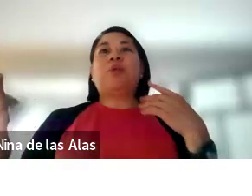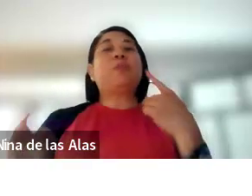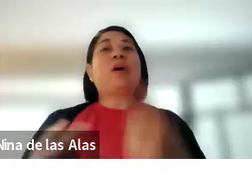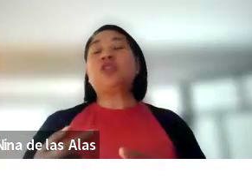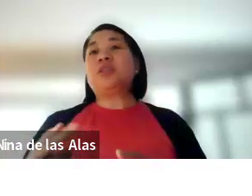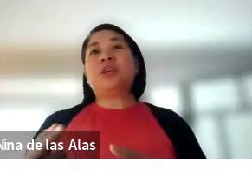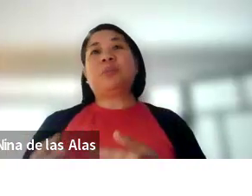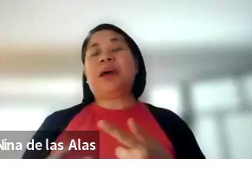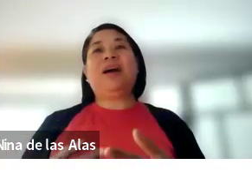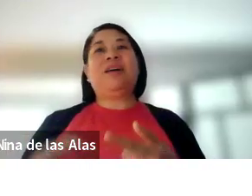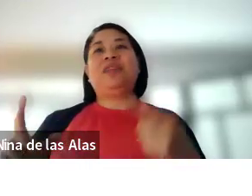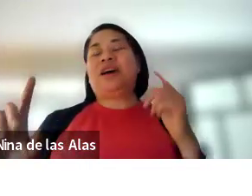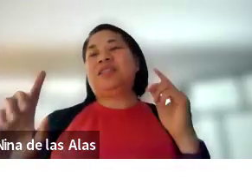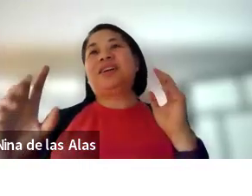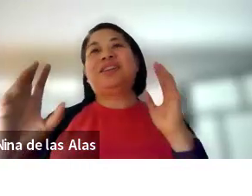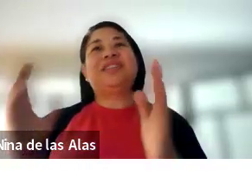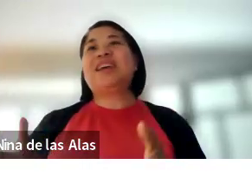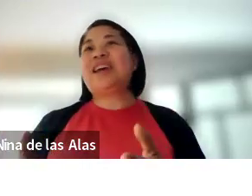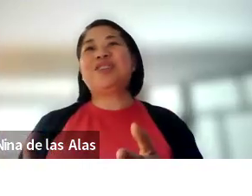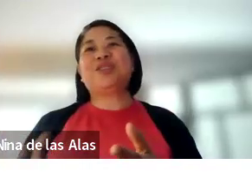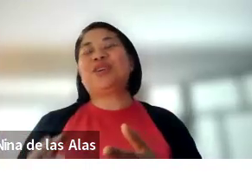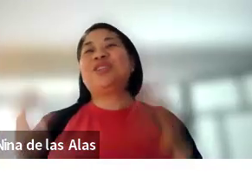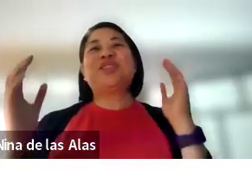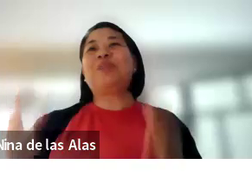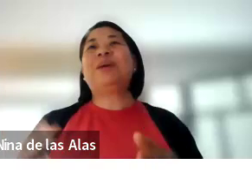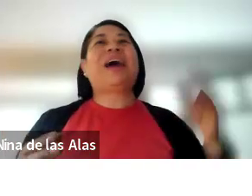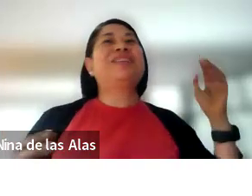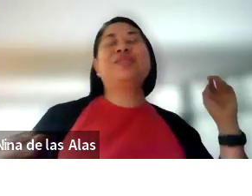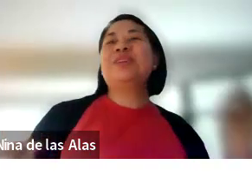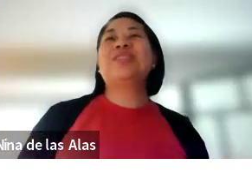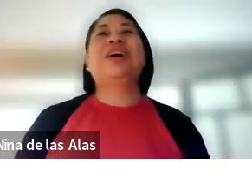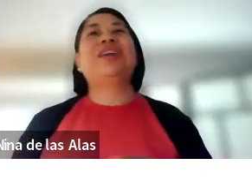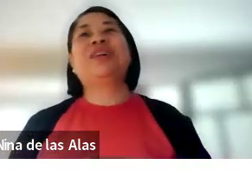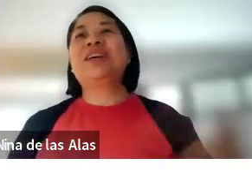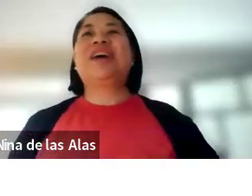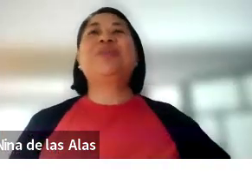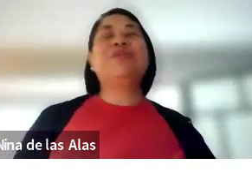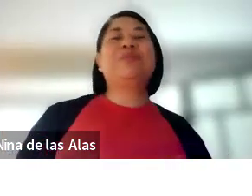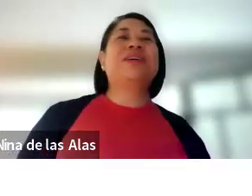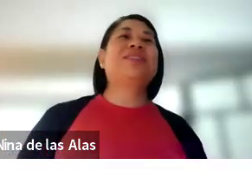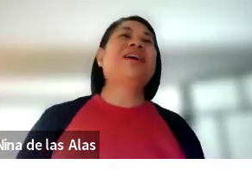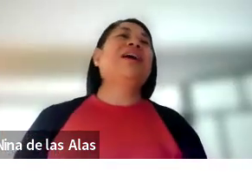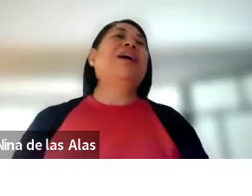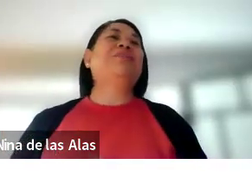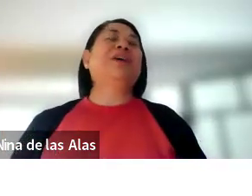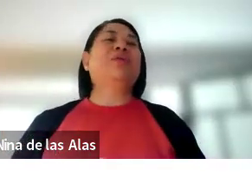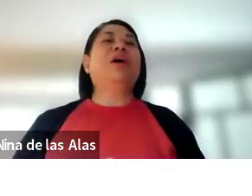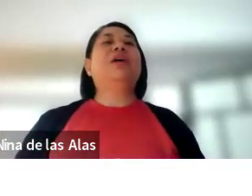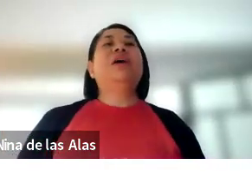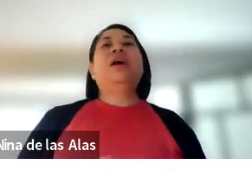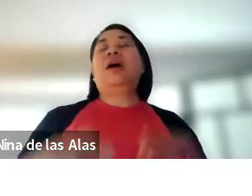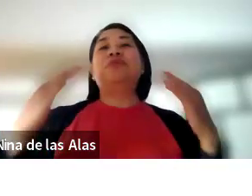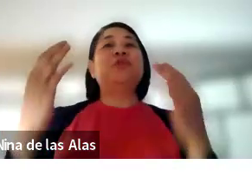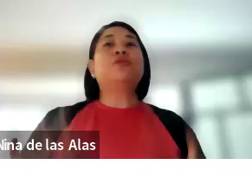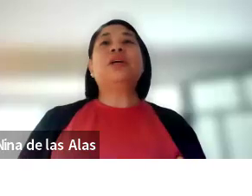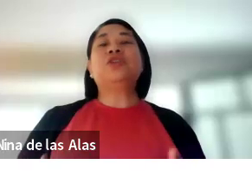any follow-up questions that you might have that you didn't get answered, you just thought of it as soon as you kind of clicked away from this later